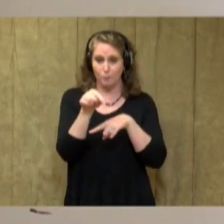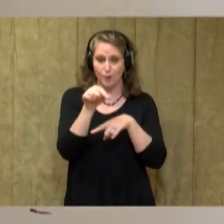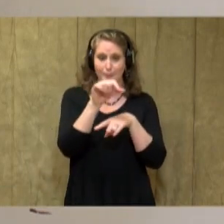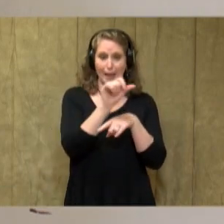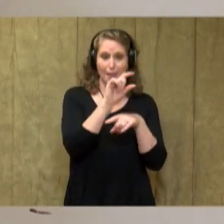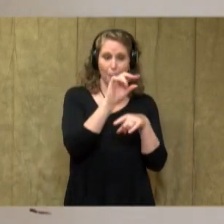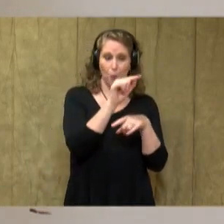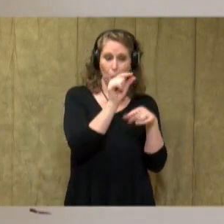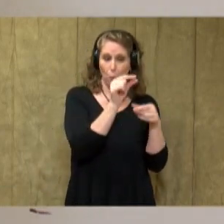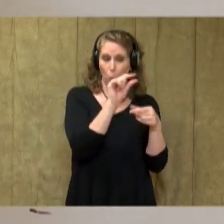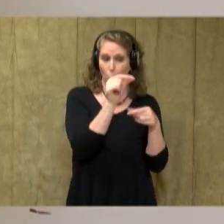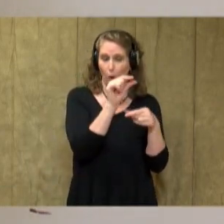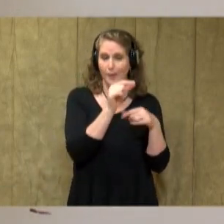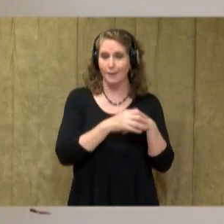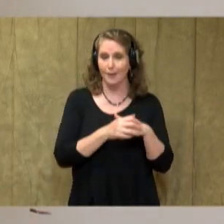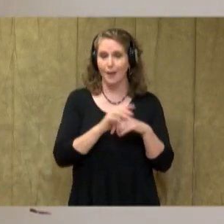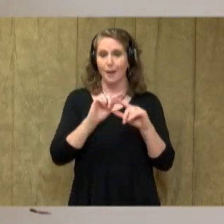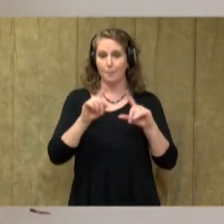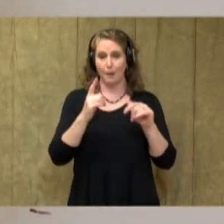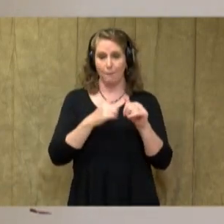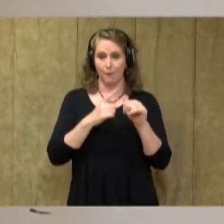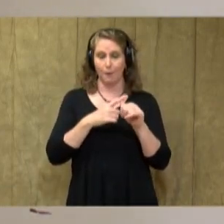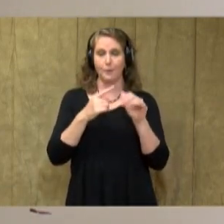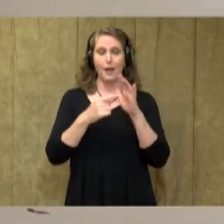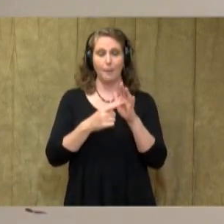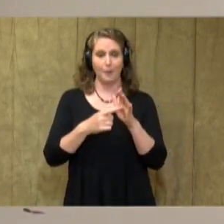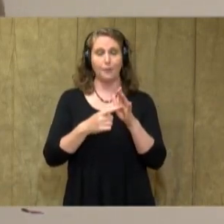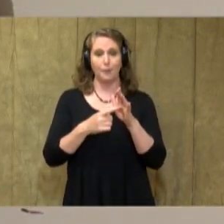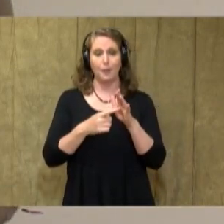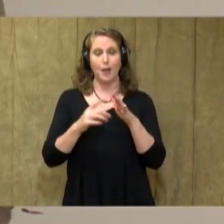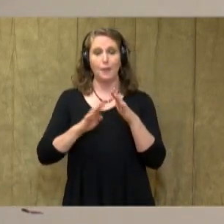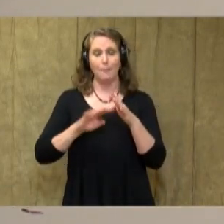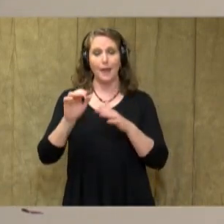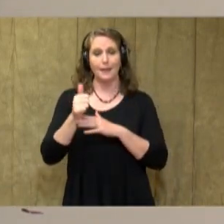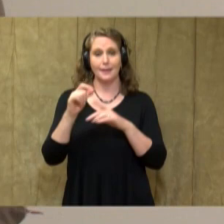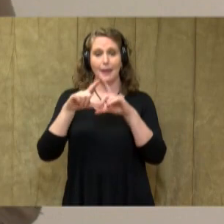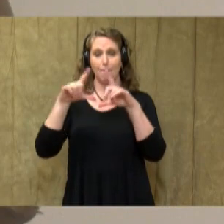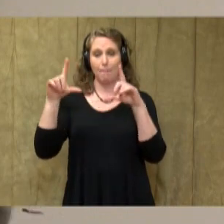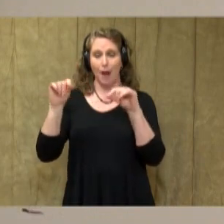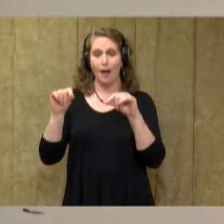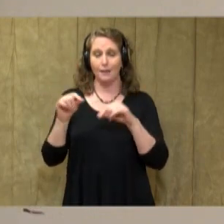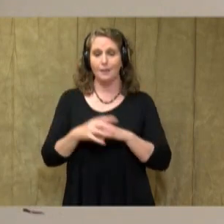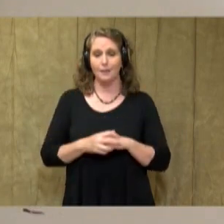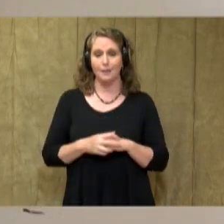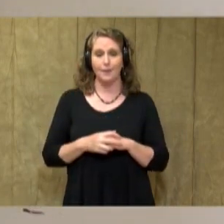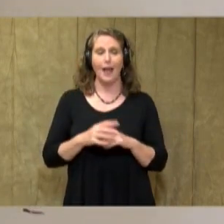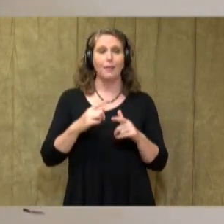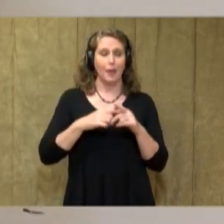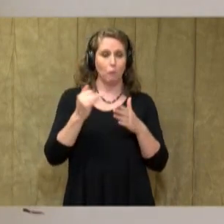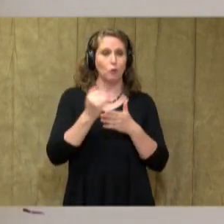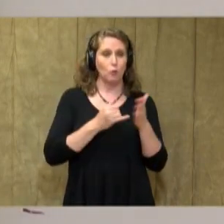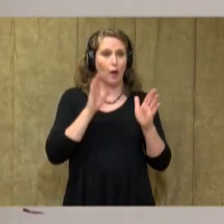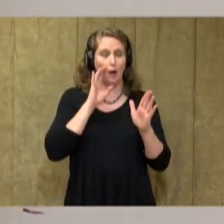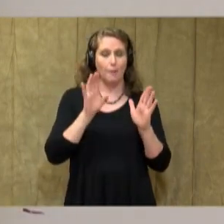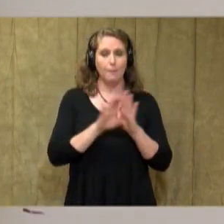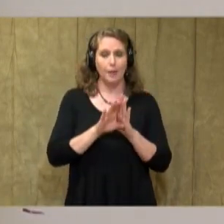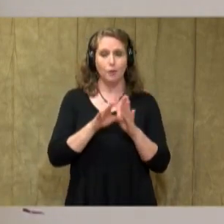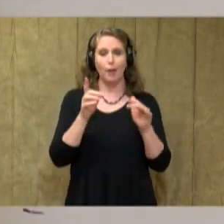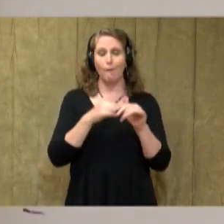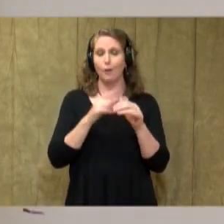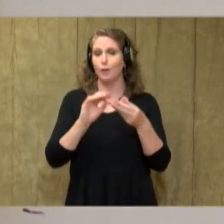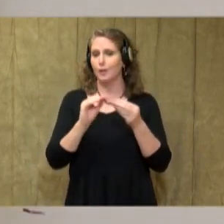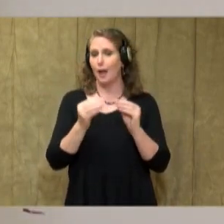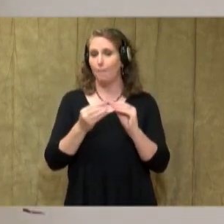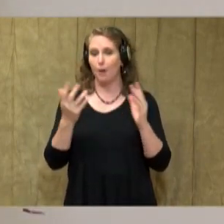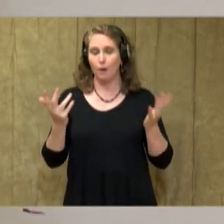today, I'm going to first show you the base 10 blocks and then we'll look at the picture. So the first number that I would have to build would, of course, would